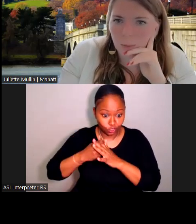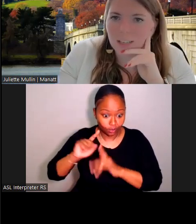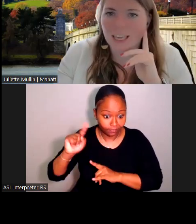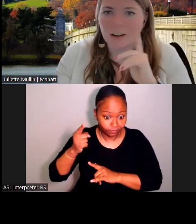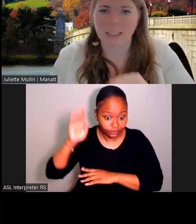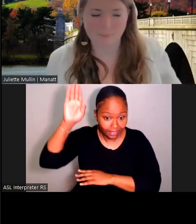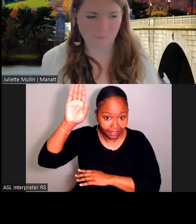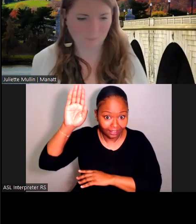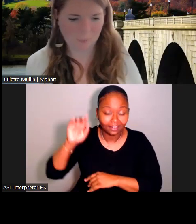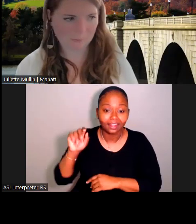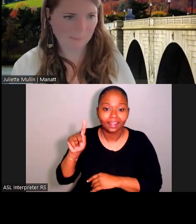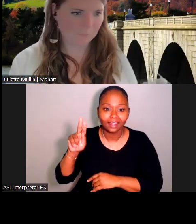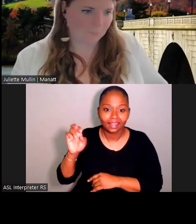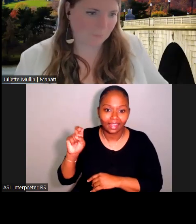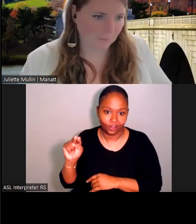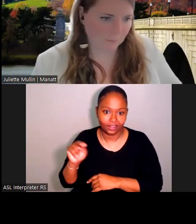line, we have Karen.